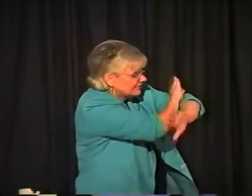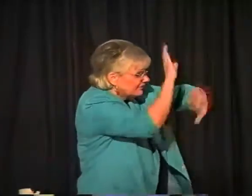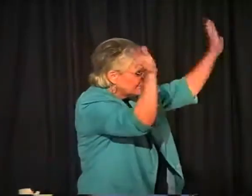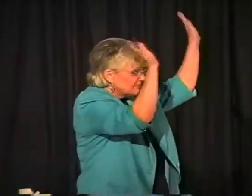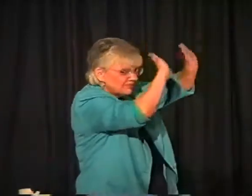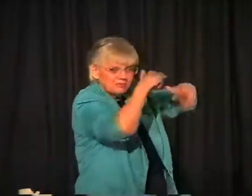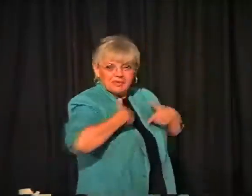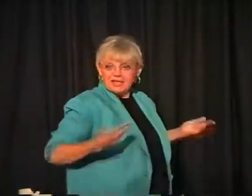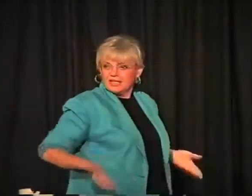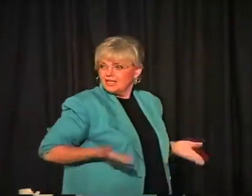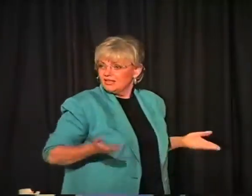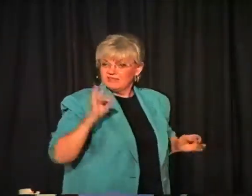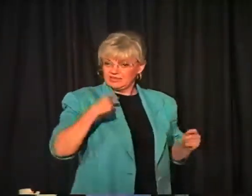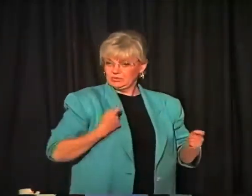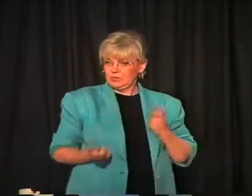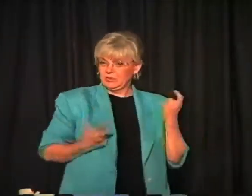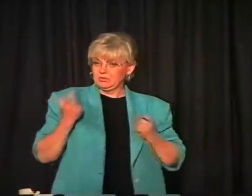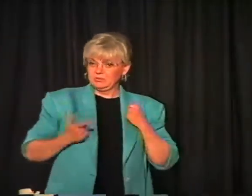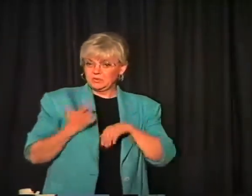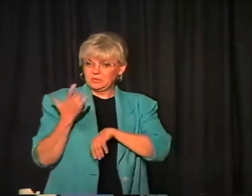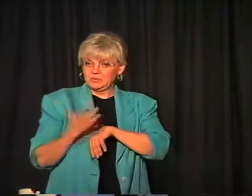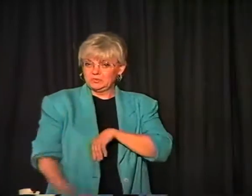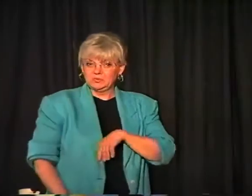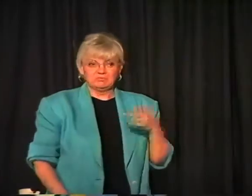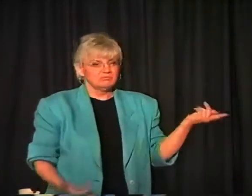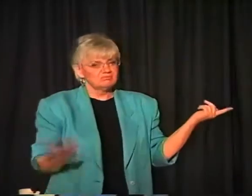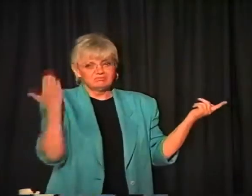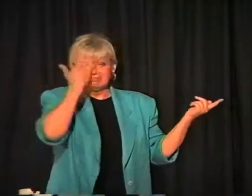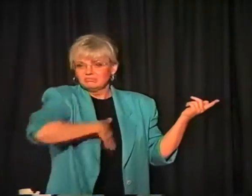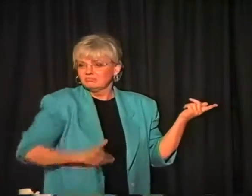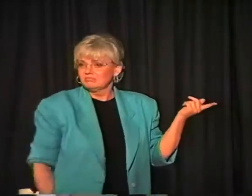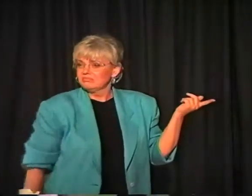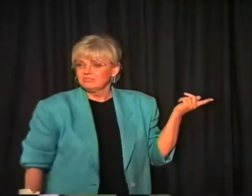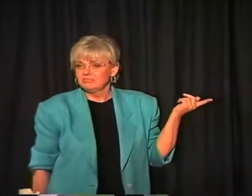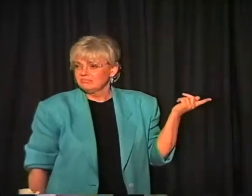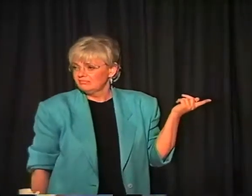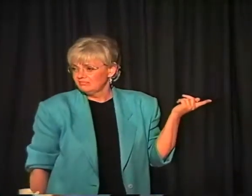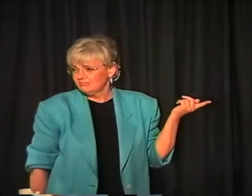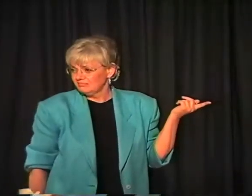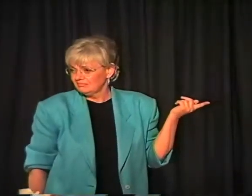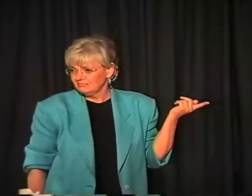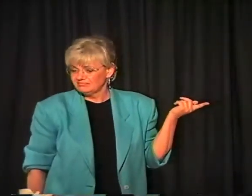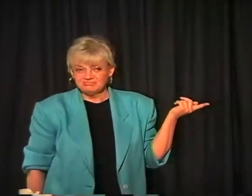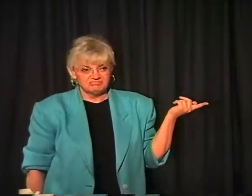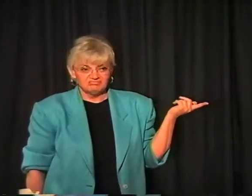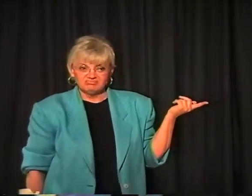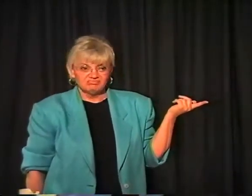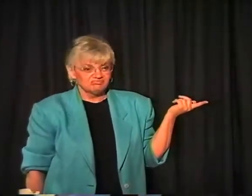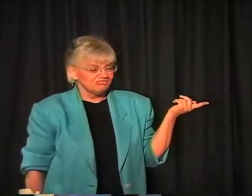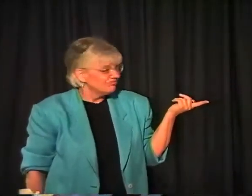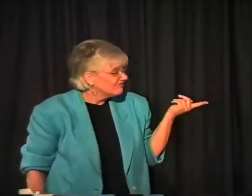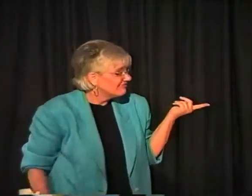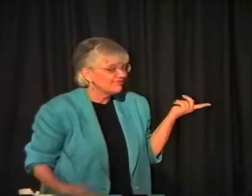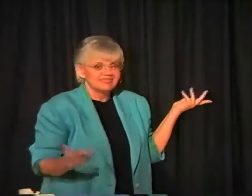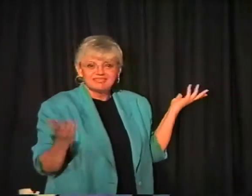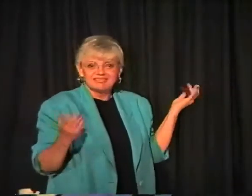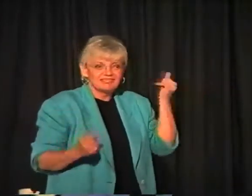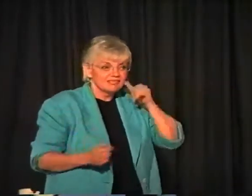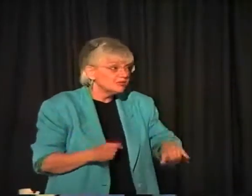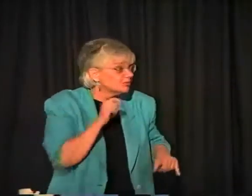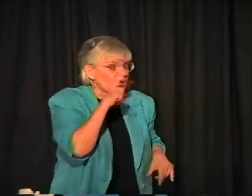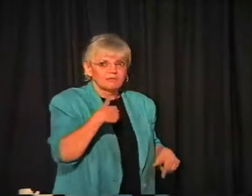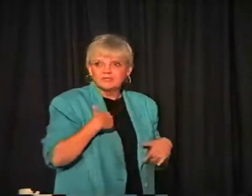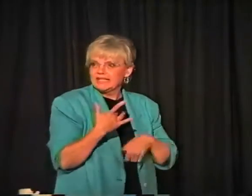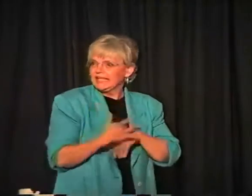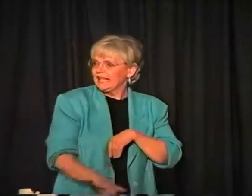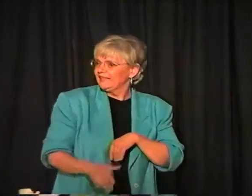I've often gone past hearing friends of mine on the phone, wave to them to try and get their attention. They can't see me at all. They've gone completely blind.